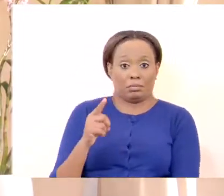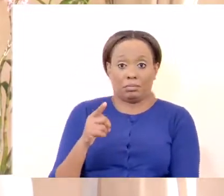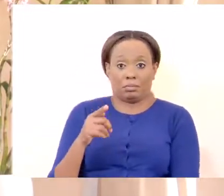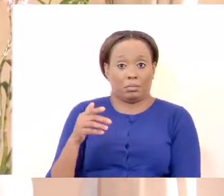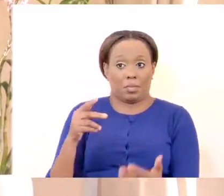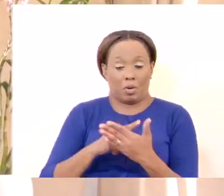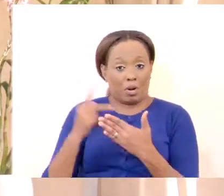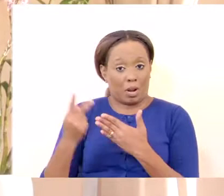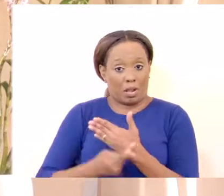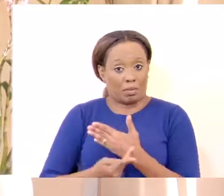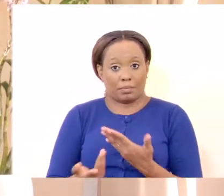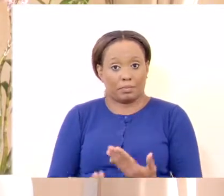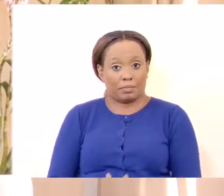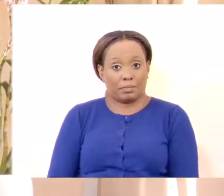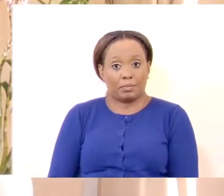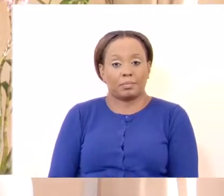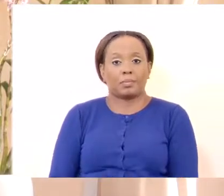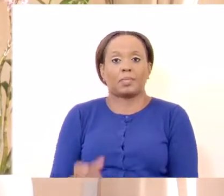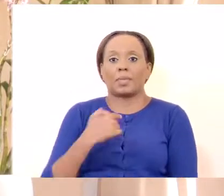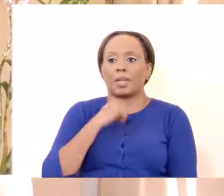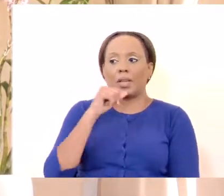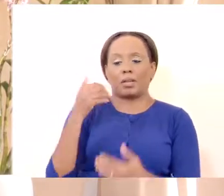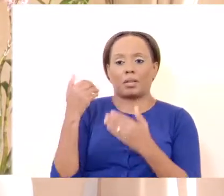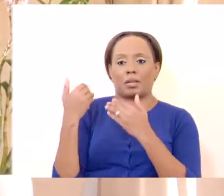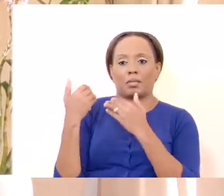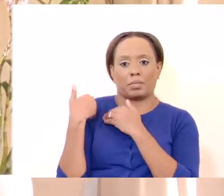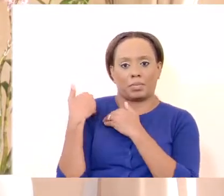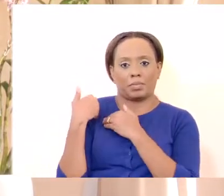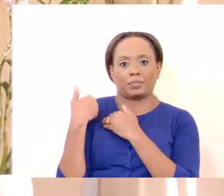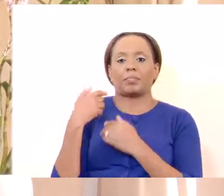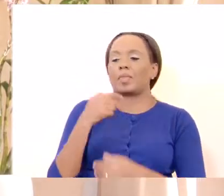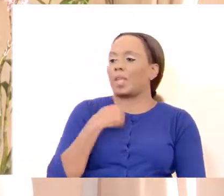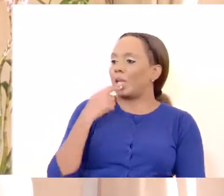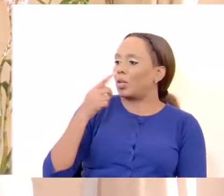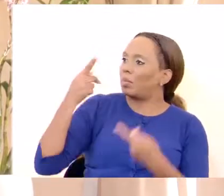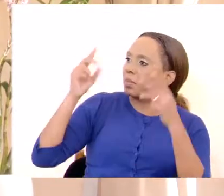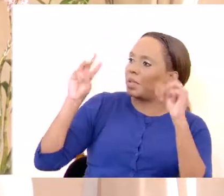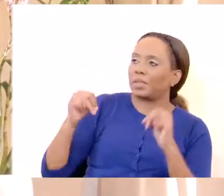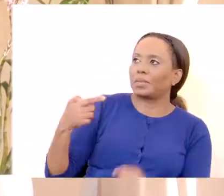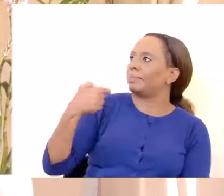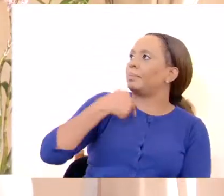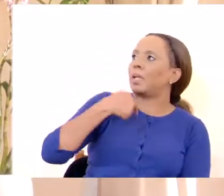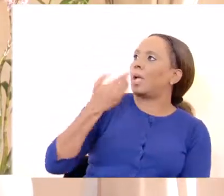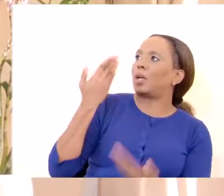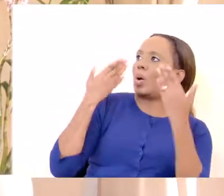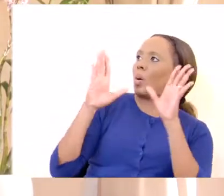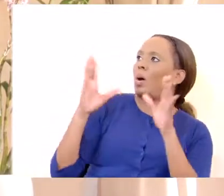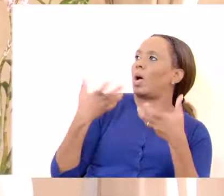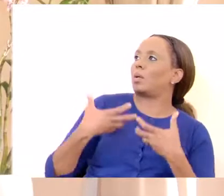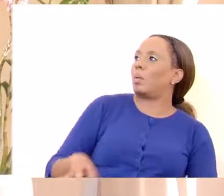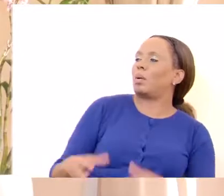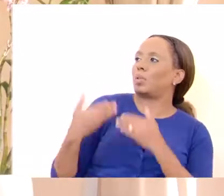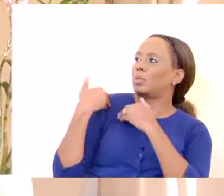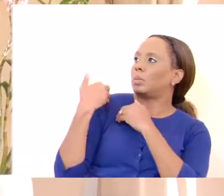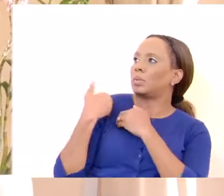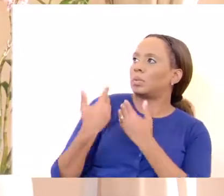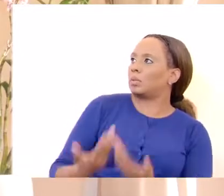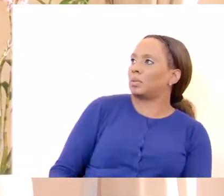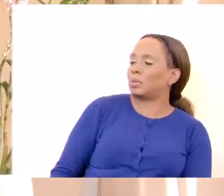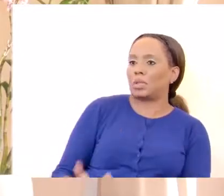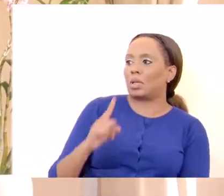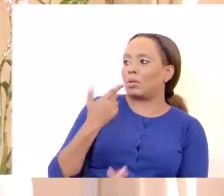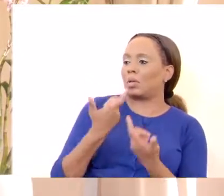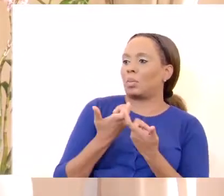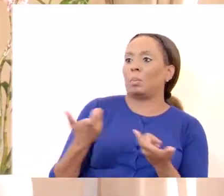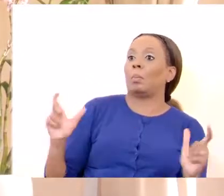I made a request to the Prime Minister not to be responsible because that is a massive exercise, and I did not